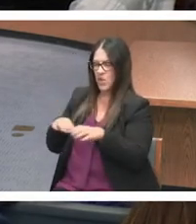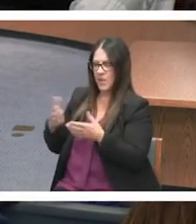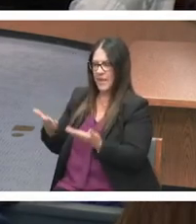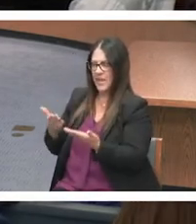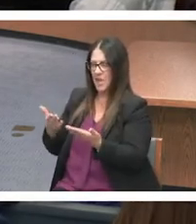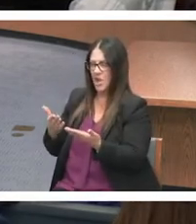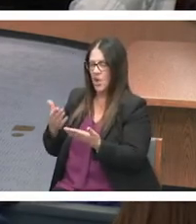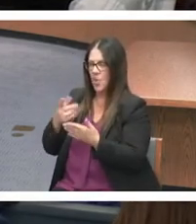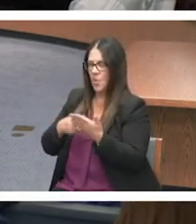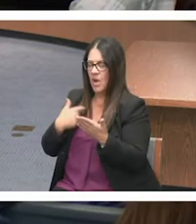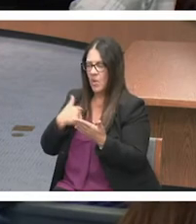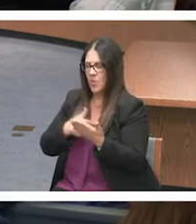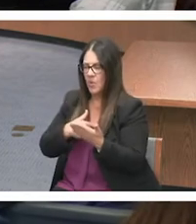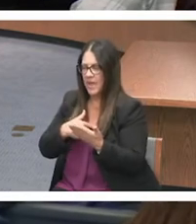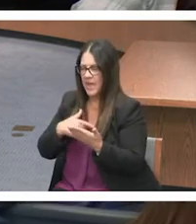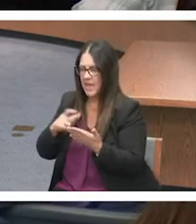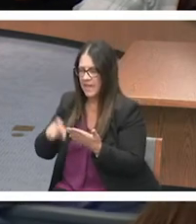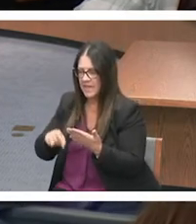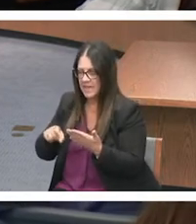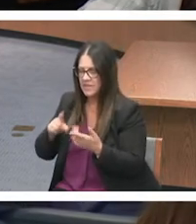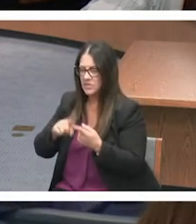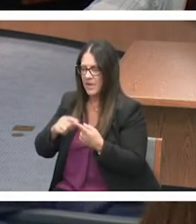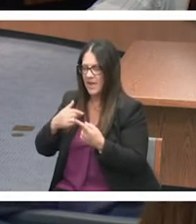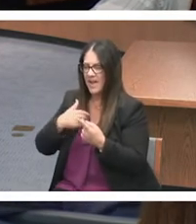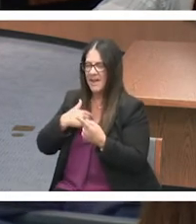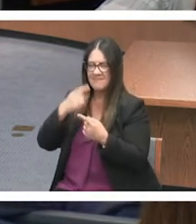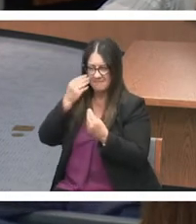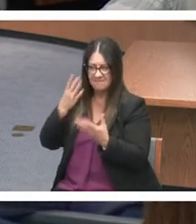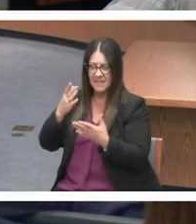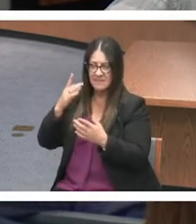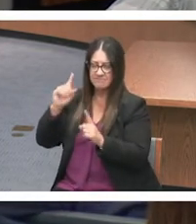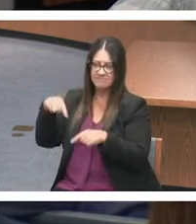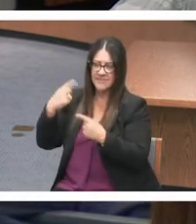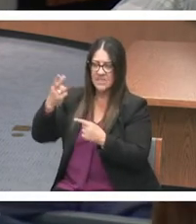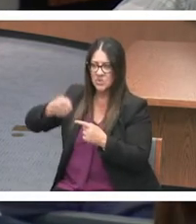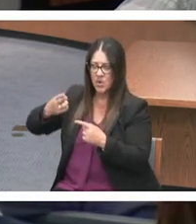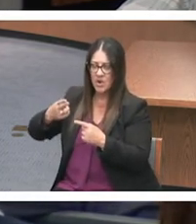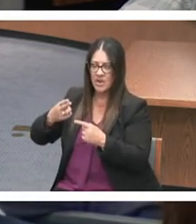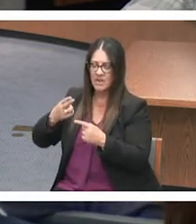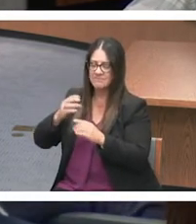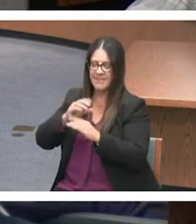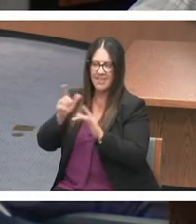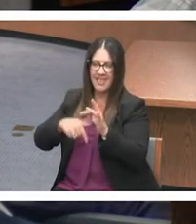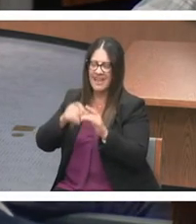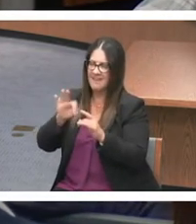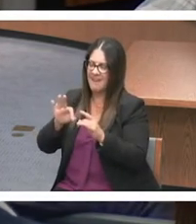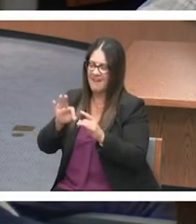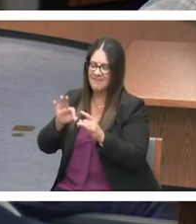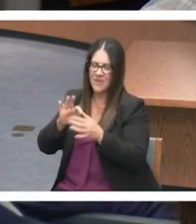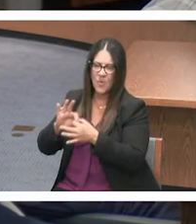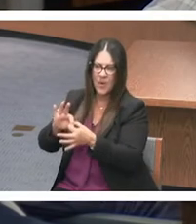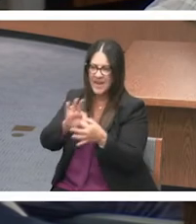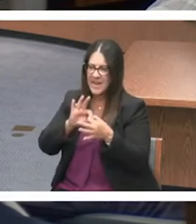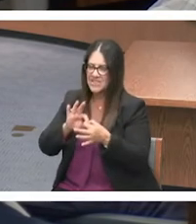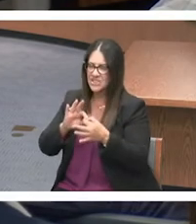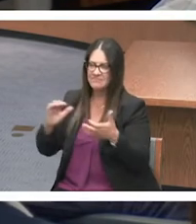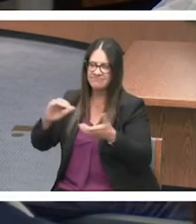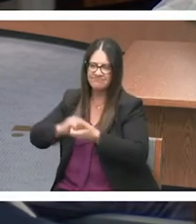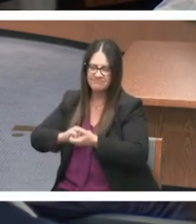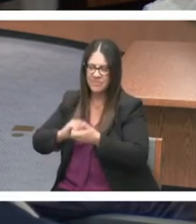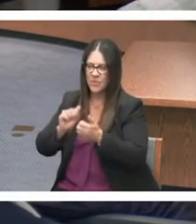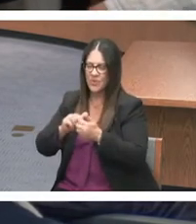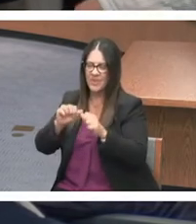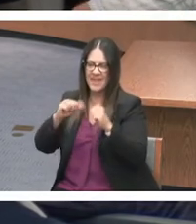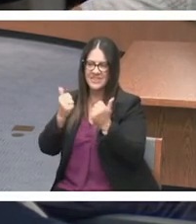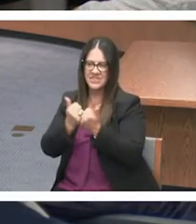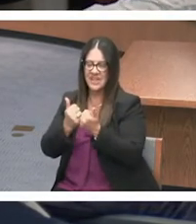have observed is a sort of historical lack of coordination and cooperation at times between state agencies. And